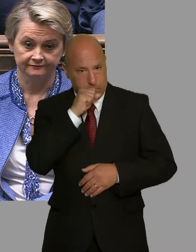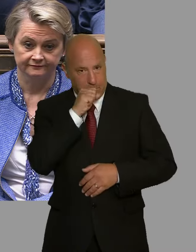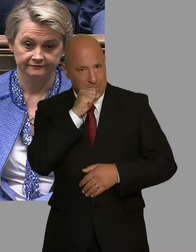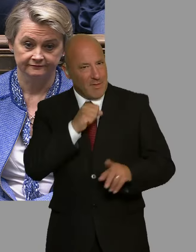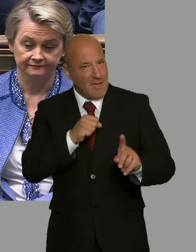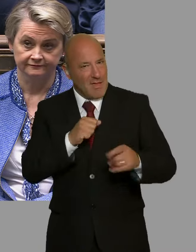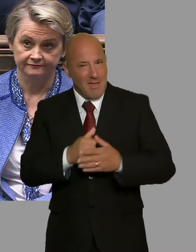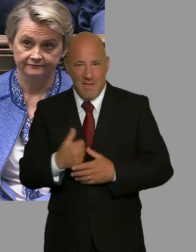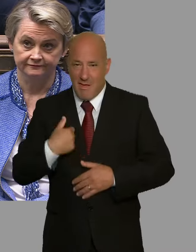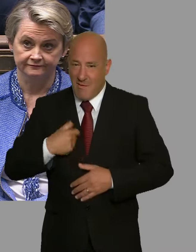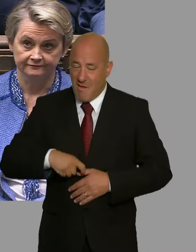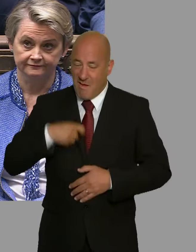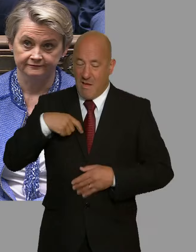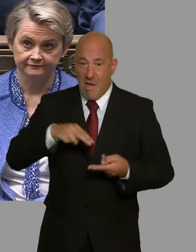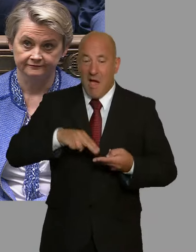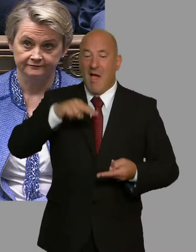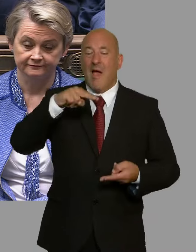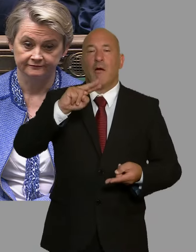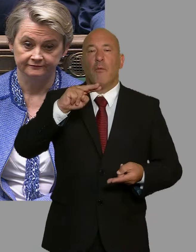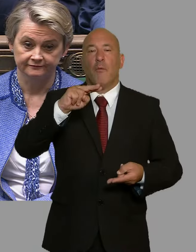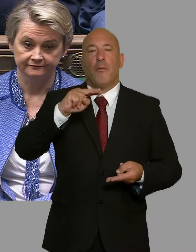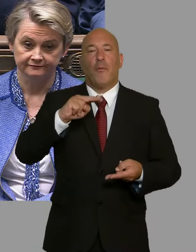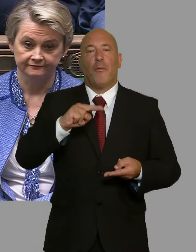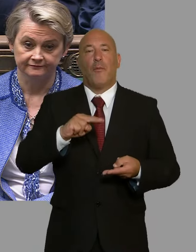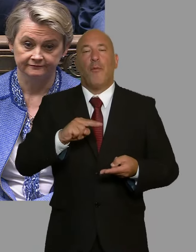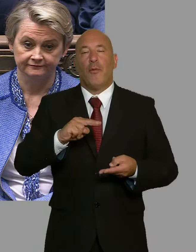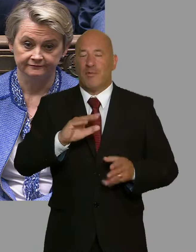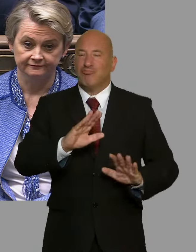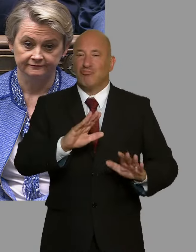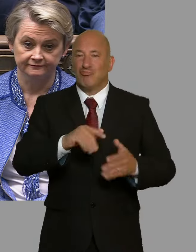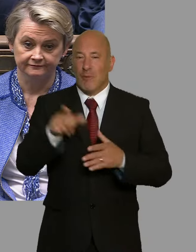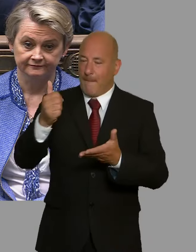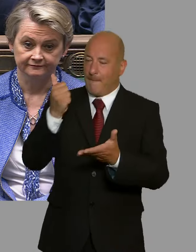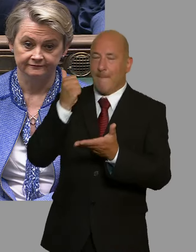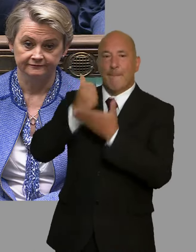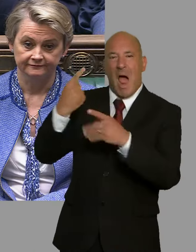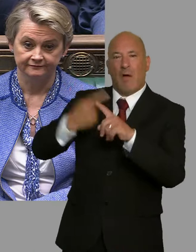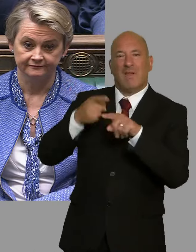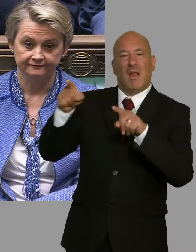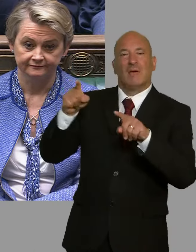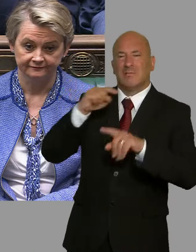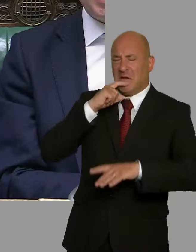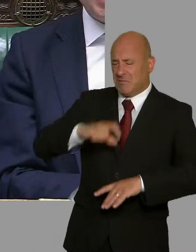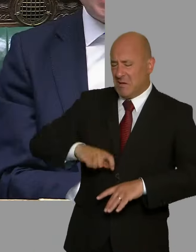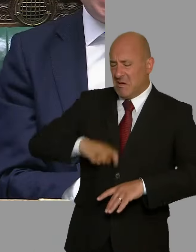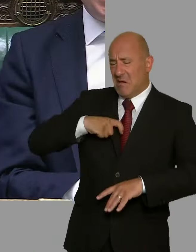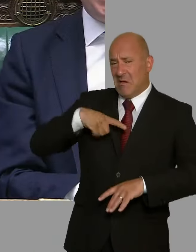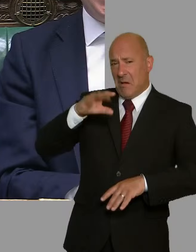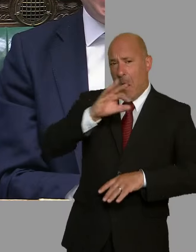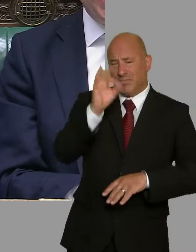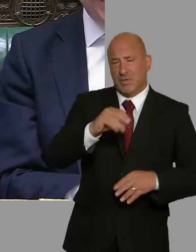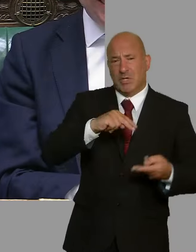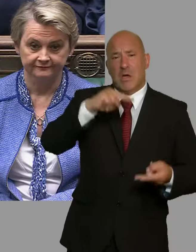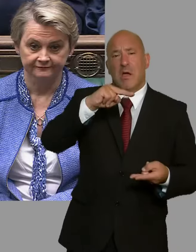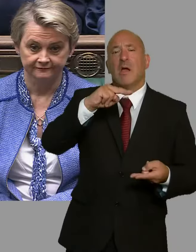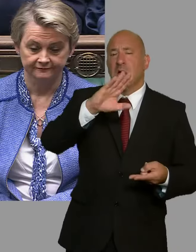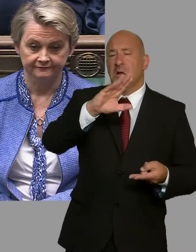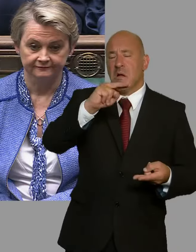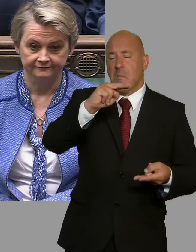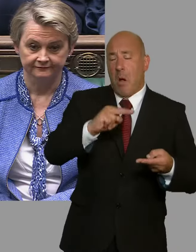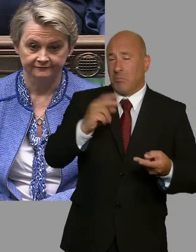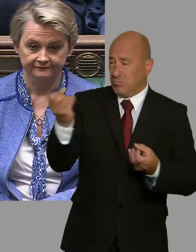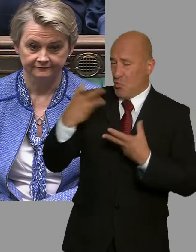But I notice she can't resist grabbing any opportunity to talk the country down. She doesn't mention the growth figures, the